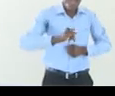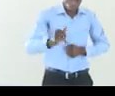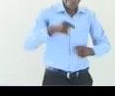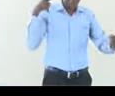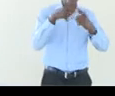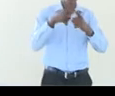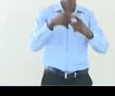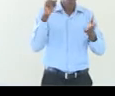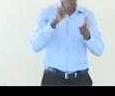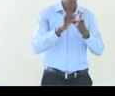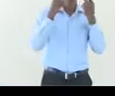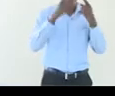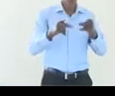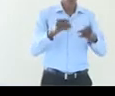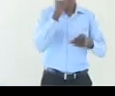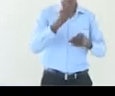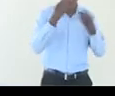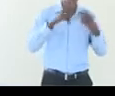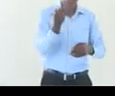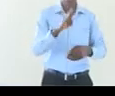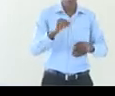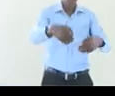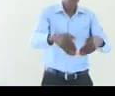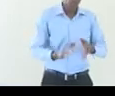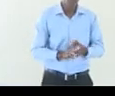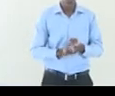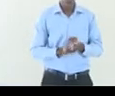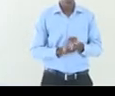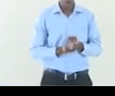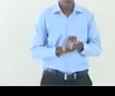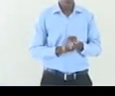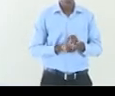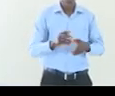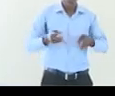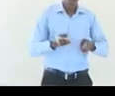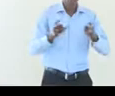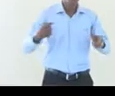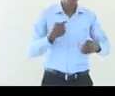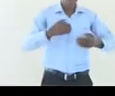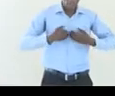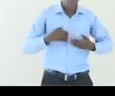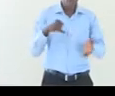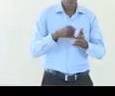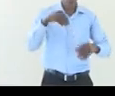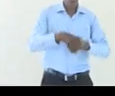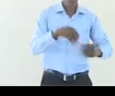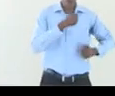one kind of peace. It was the peace of the graveyard, because there was a gun behind our head to say we should behave.